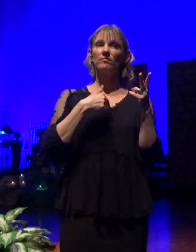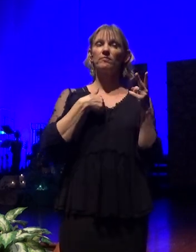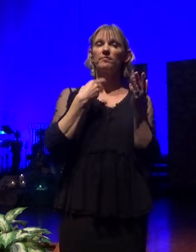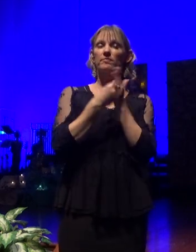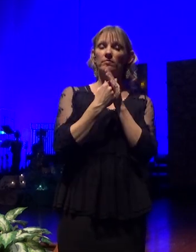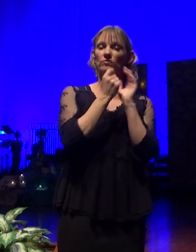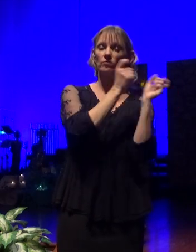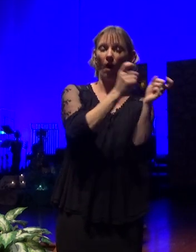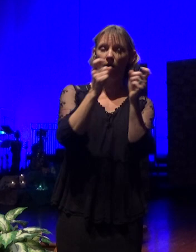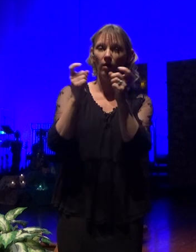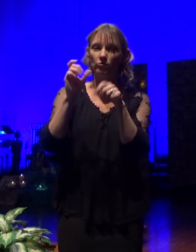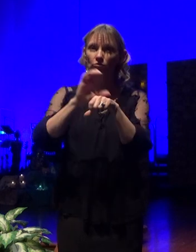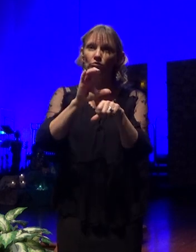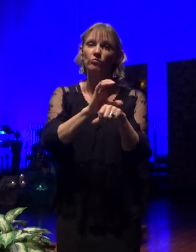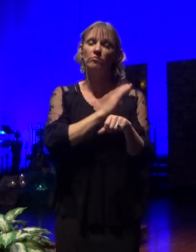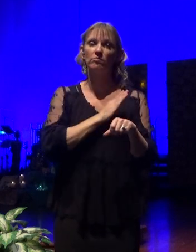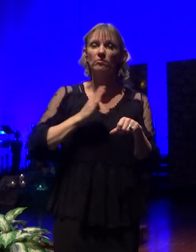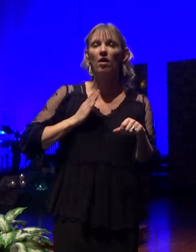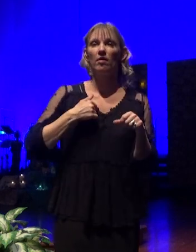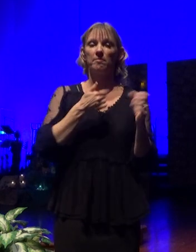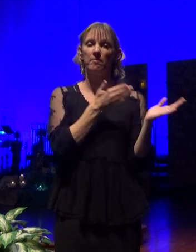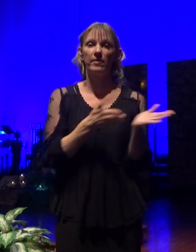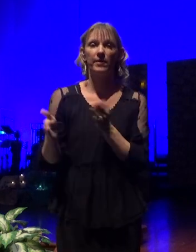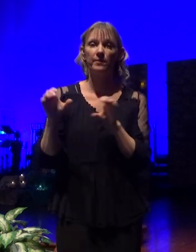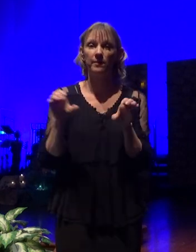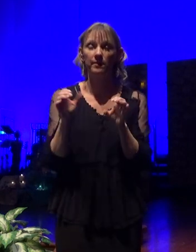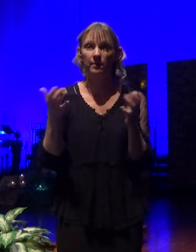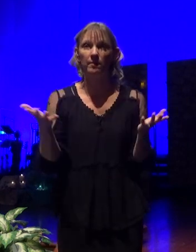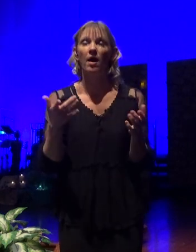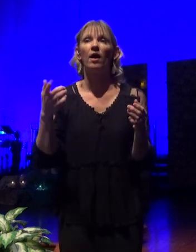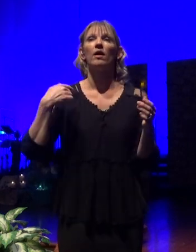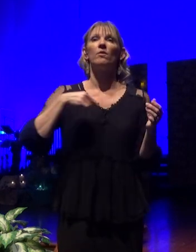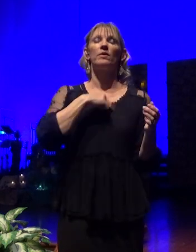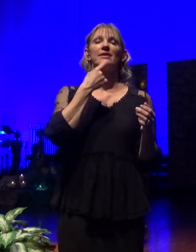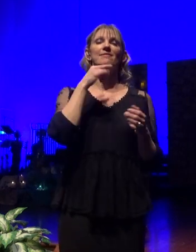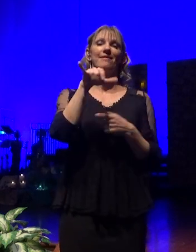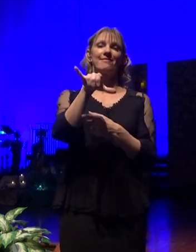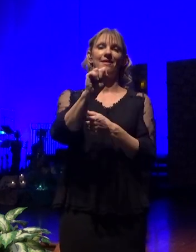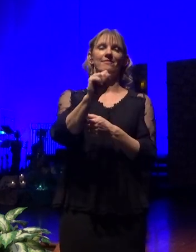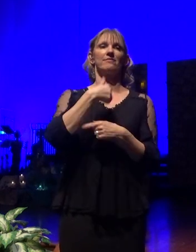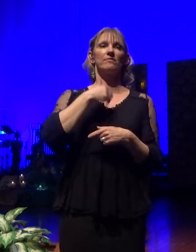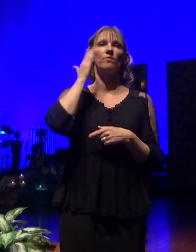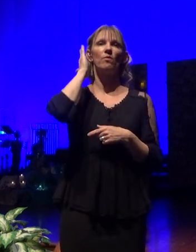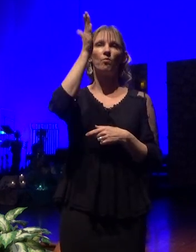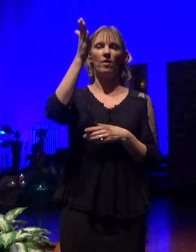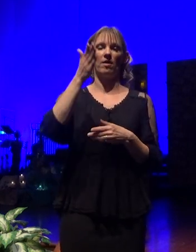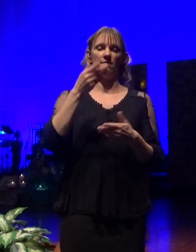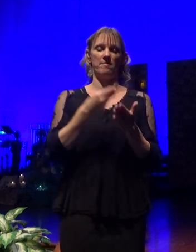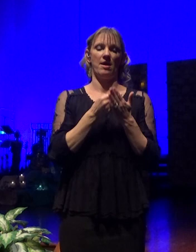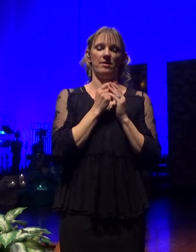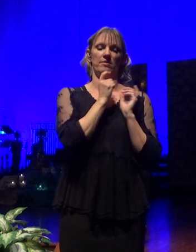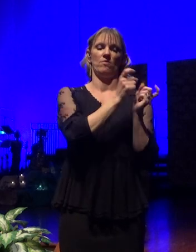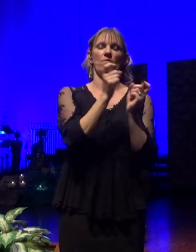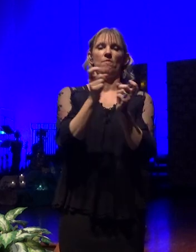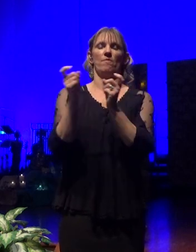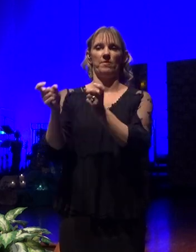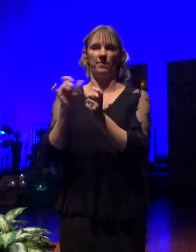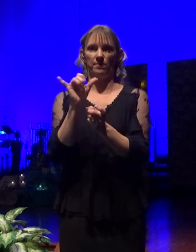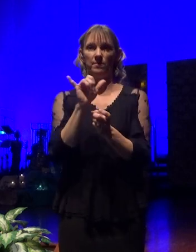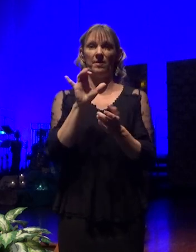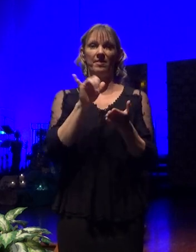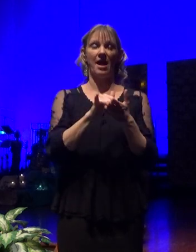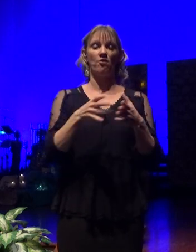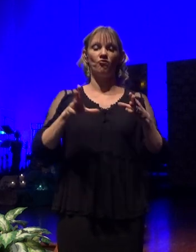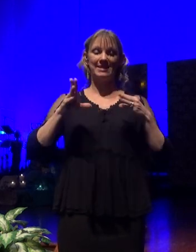the church and the board what we're planning to do, we're saying yes to being a place where we're giving out. And that receivership